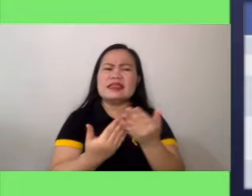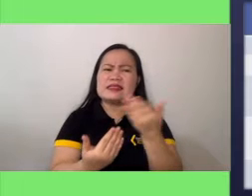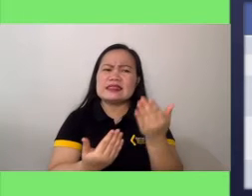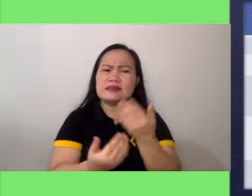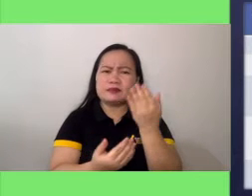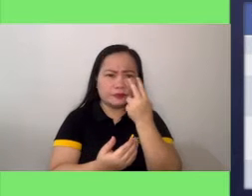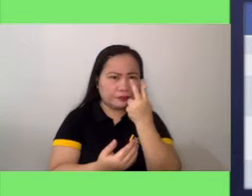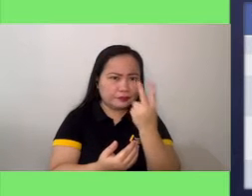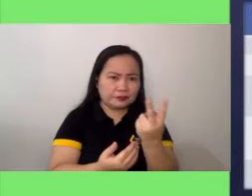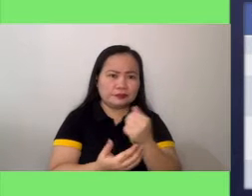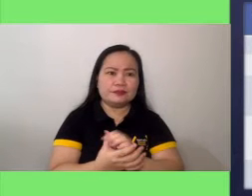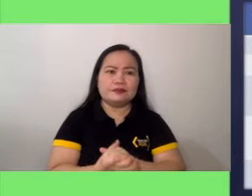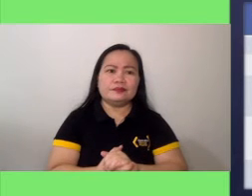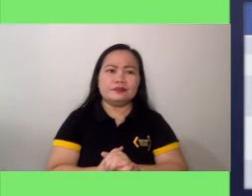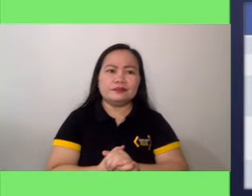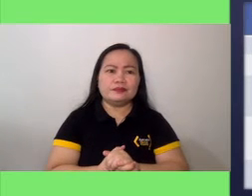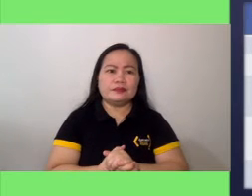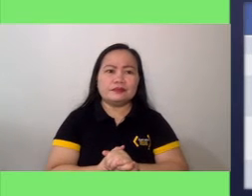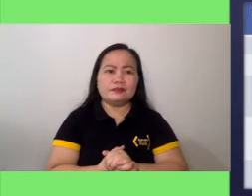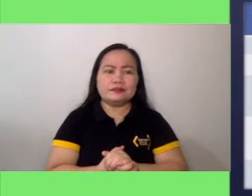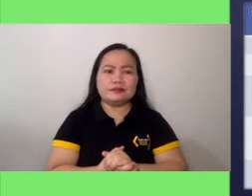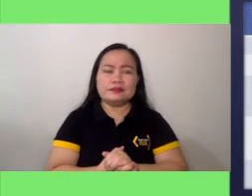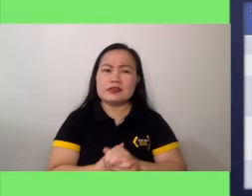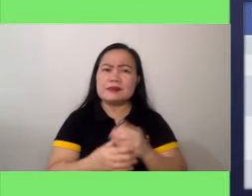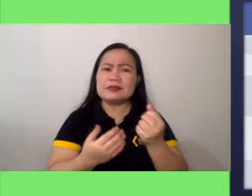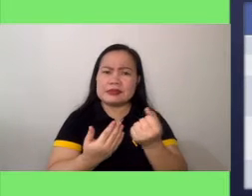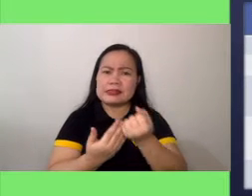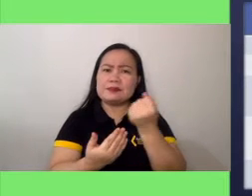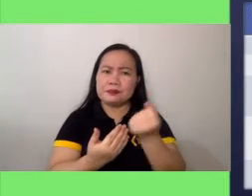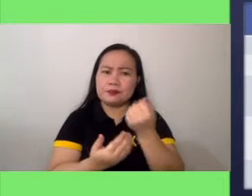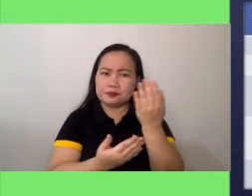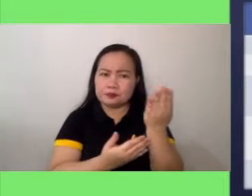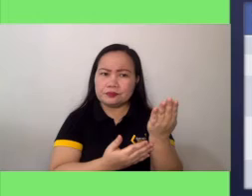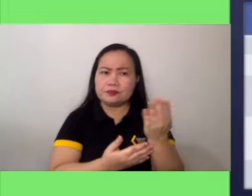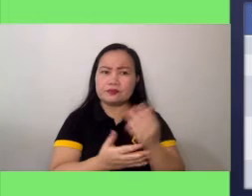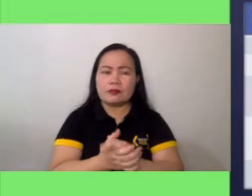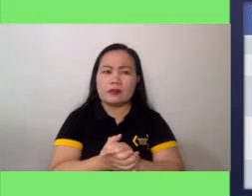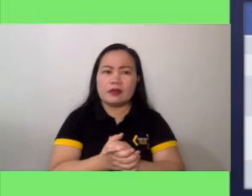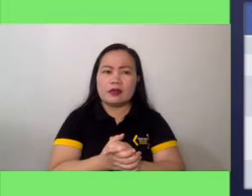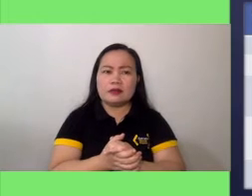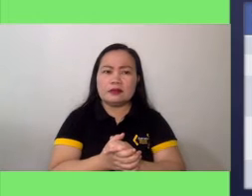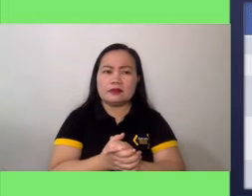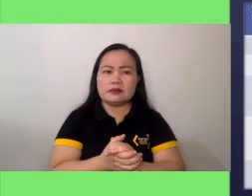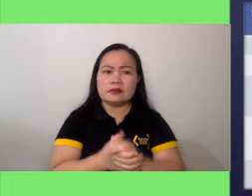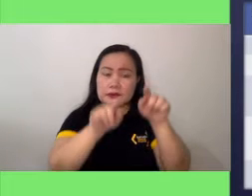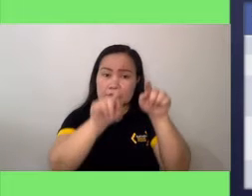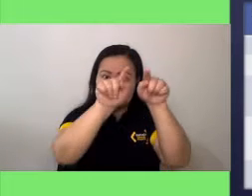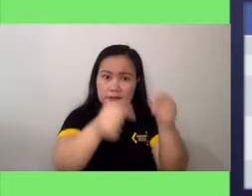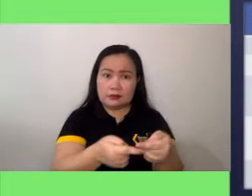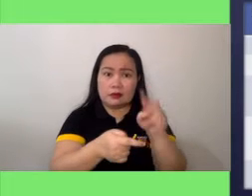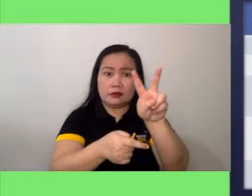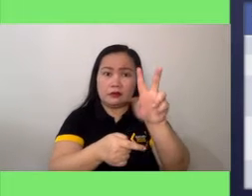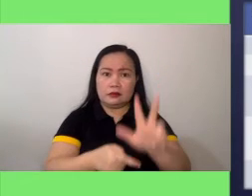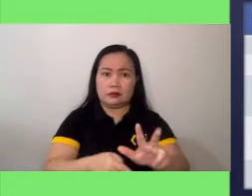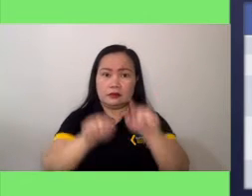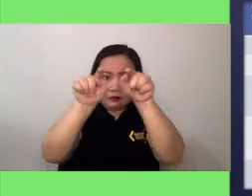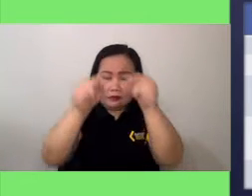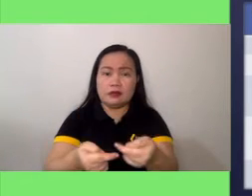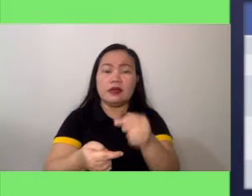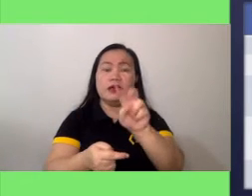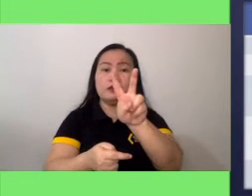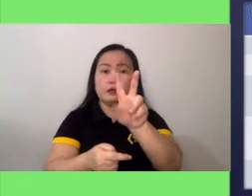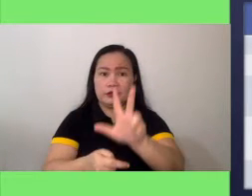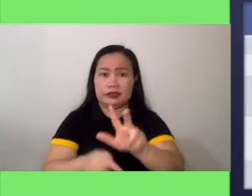Minsan kasi pag nakakakita tayo ng fraction, ang hirap. 'Di ba? Pero ganun lang din po siya, same process.